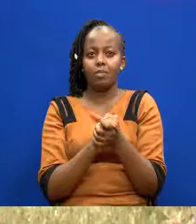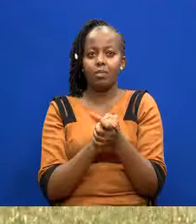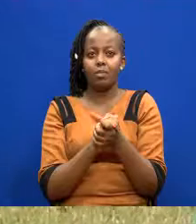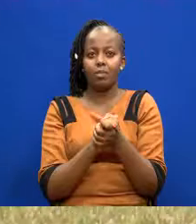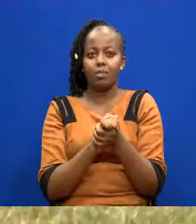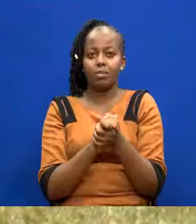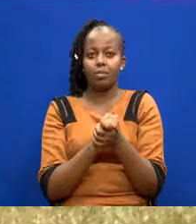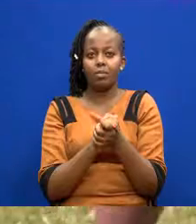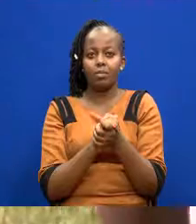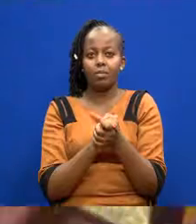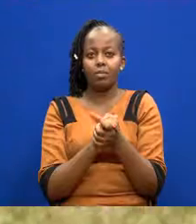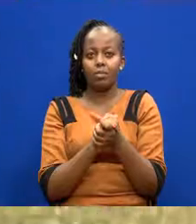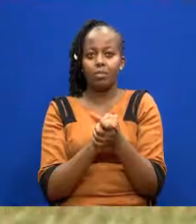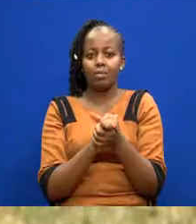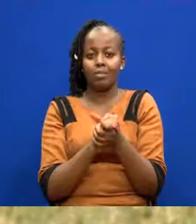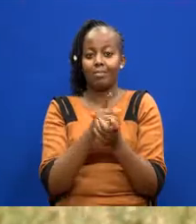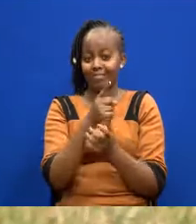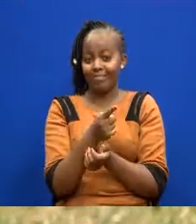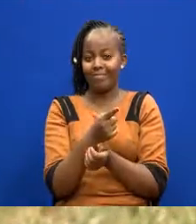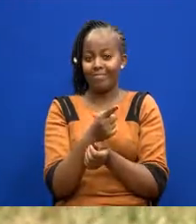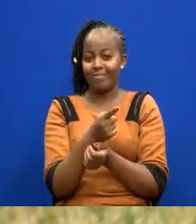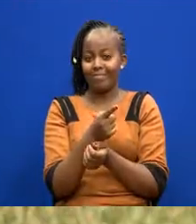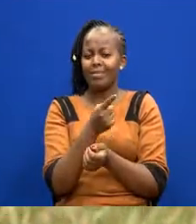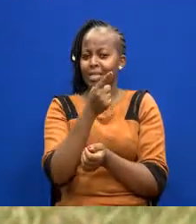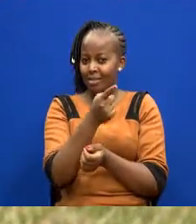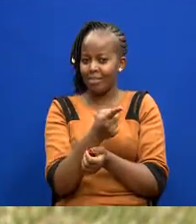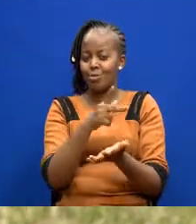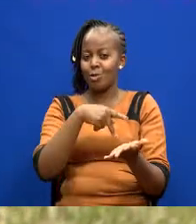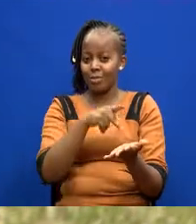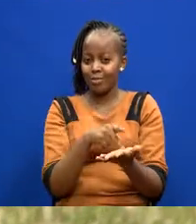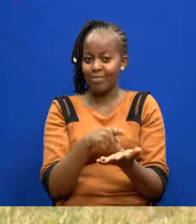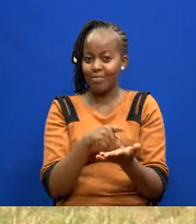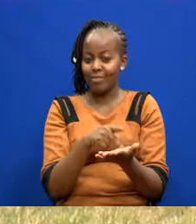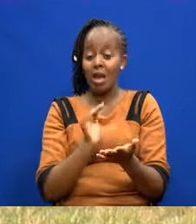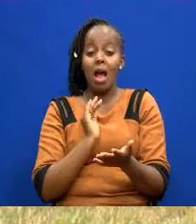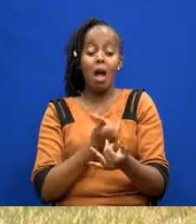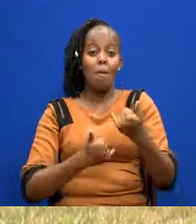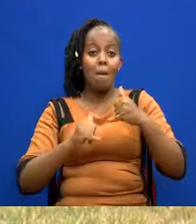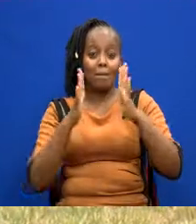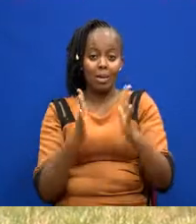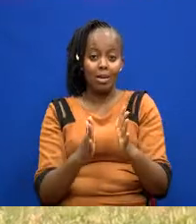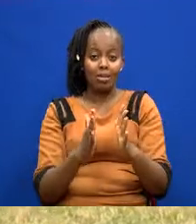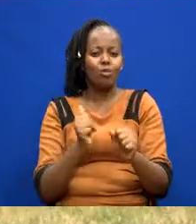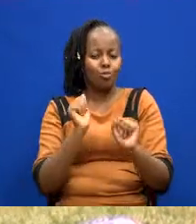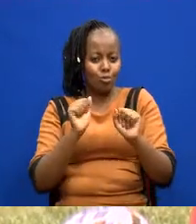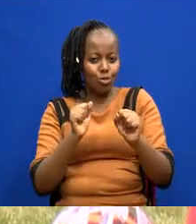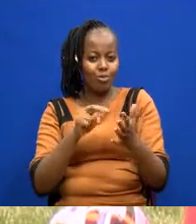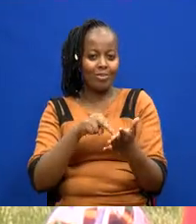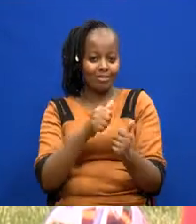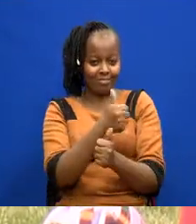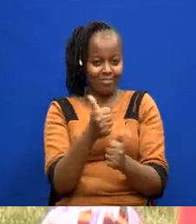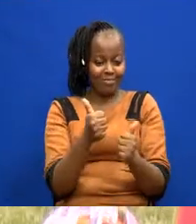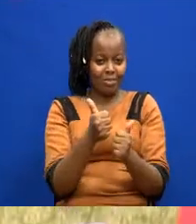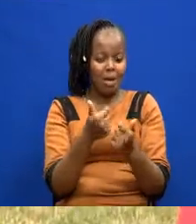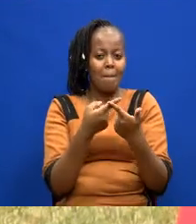Okay, it's wrapped, but it's under. Okay? So at this position, our player is still in a better position. That is